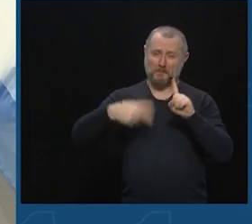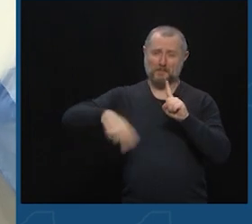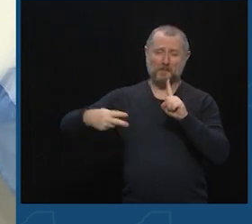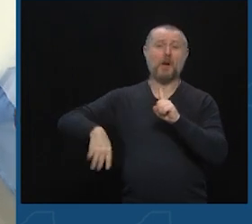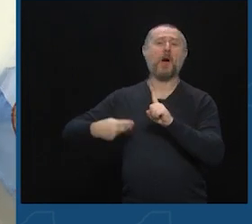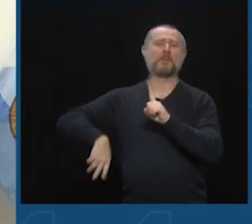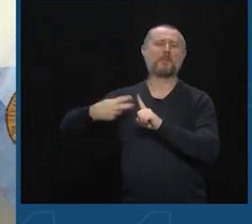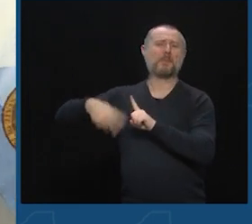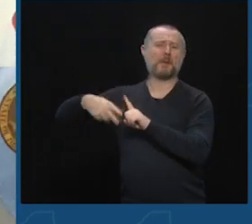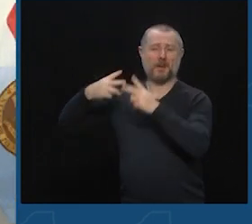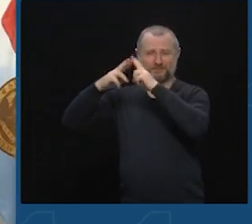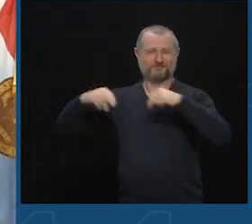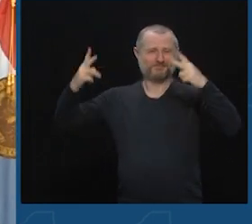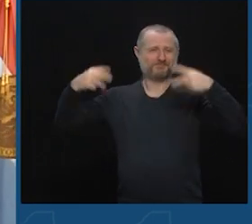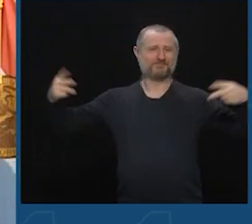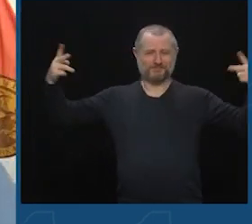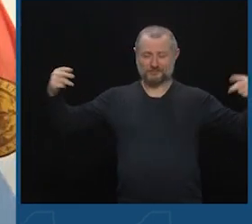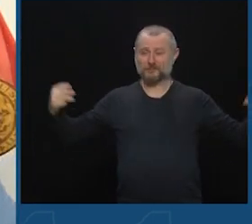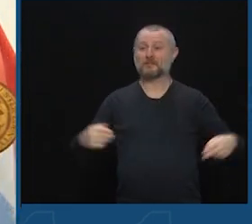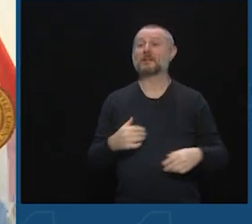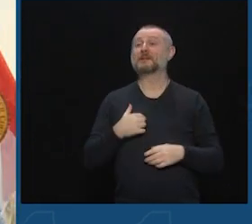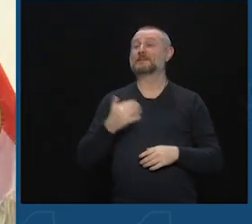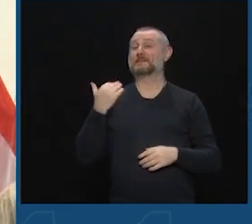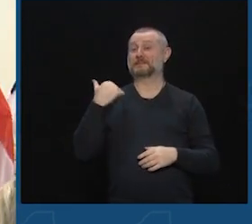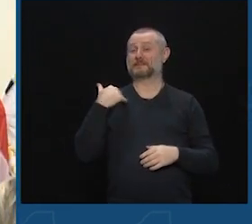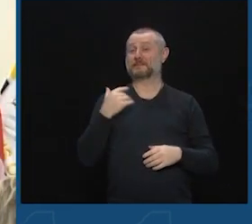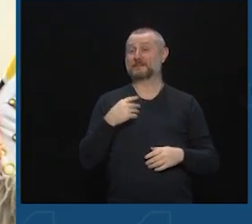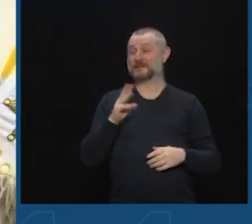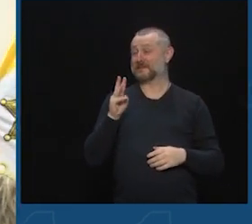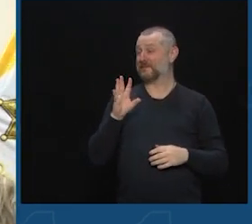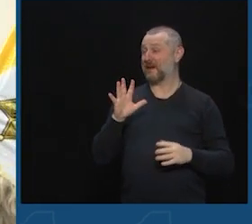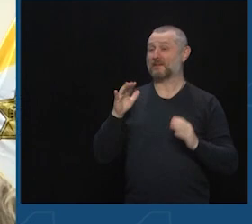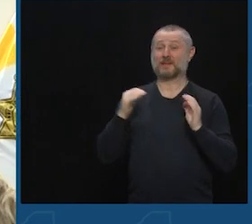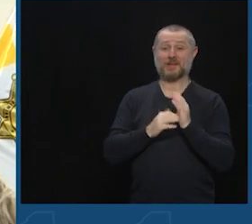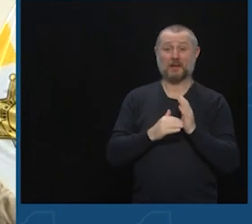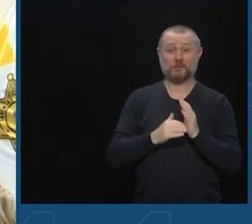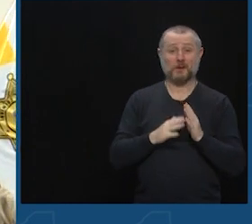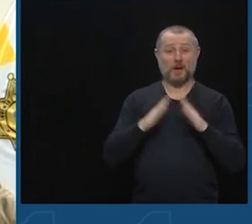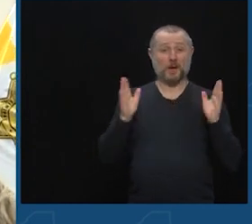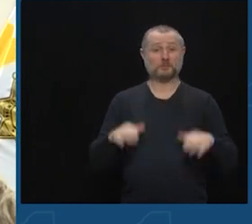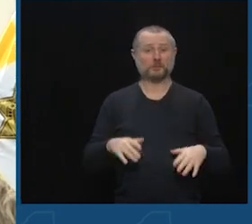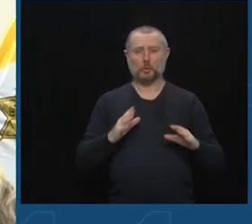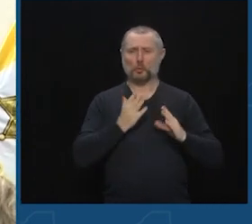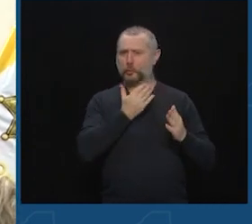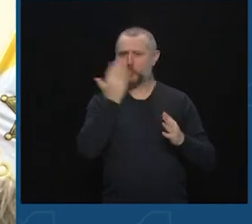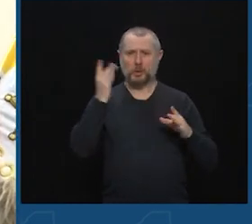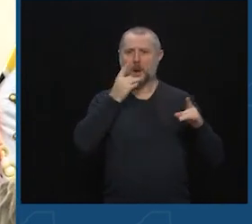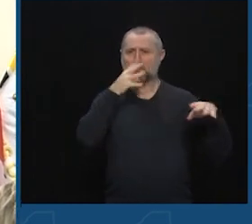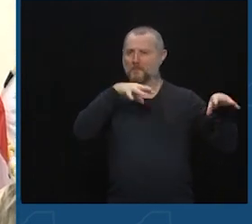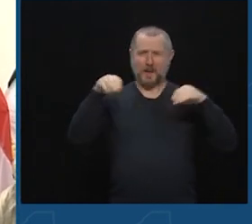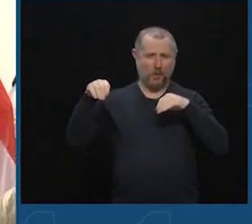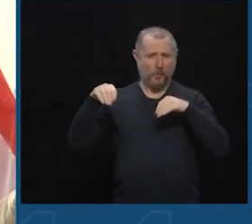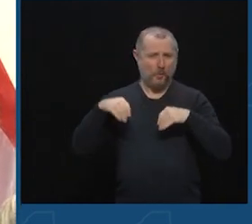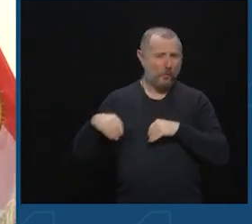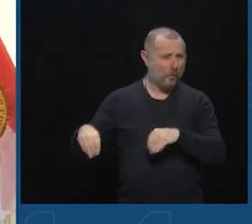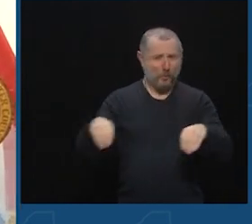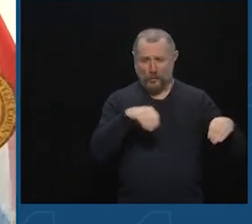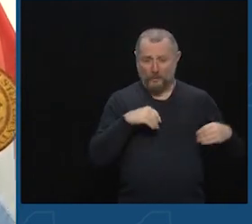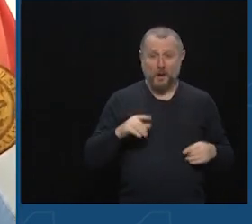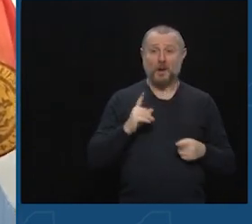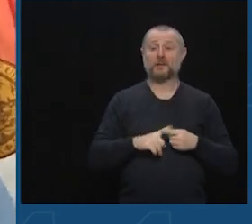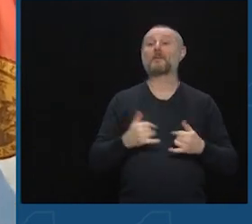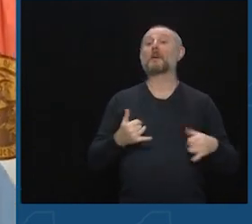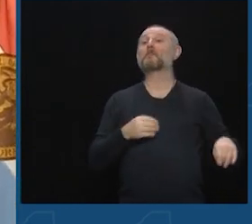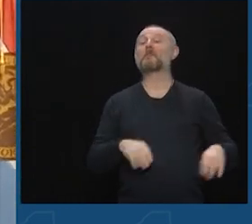literally 65,000 homes without power just a few days ago to having the power restored to now having